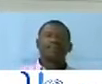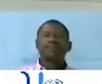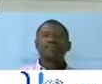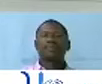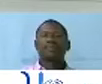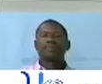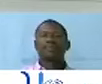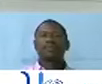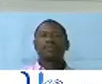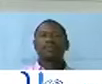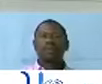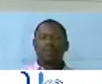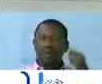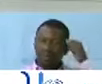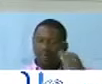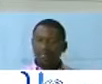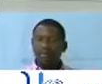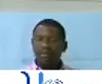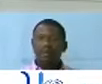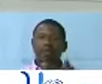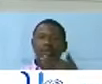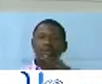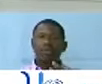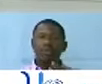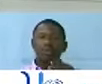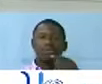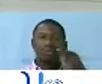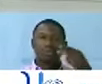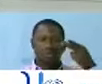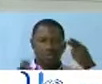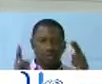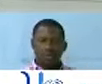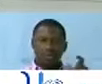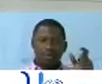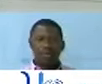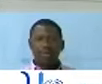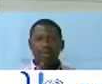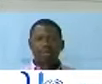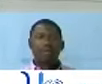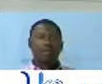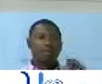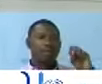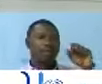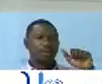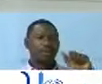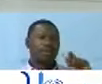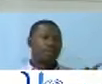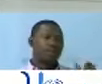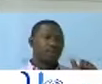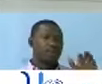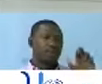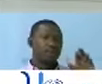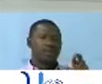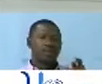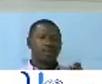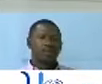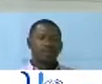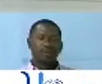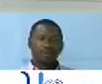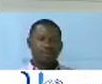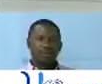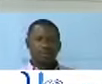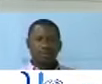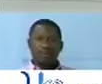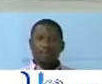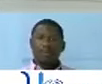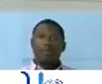def ben grève. I remember the youngish lawyers like Sagar and others, we all like, you know, agitated, like, let's go have a